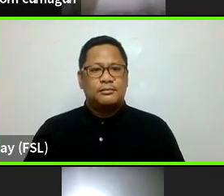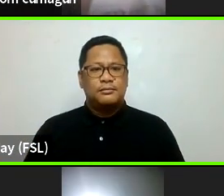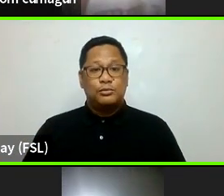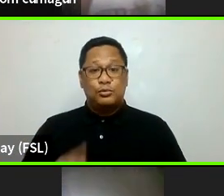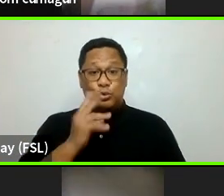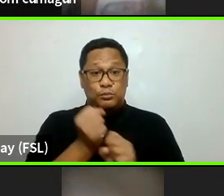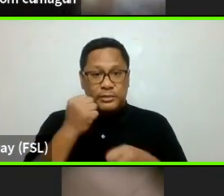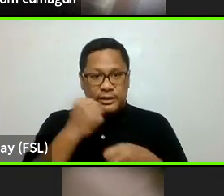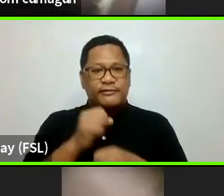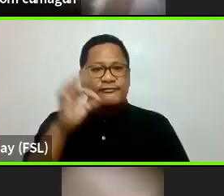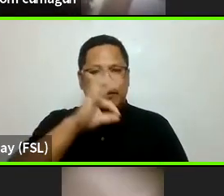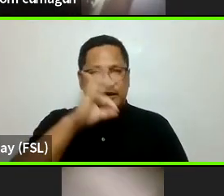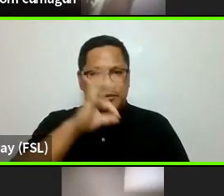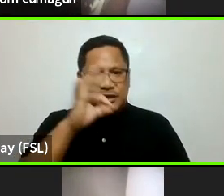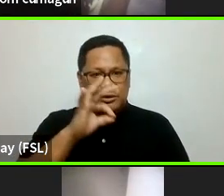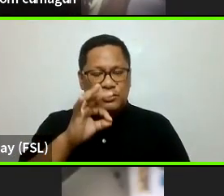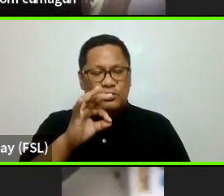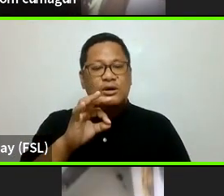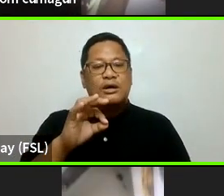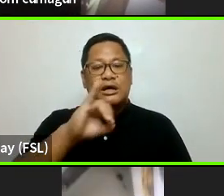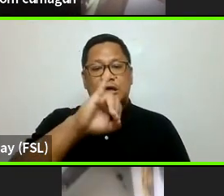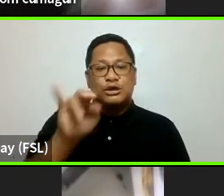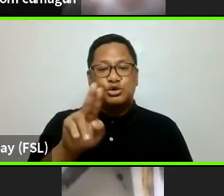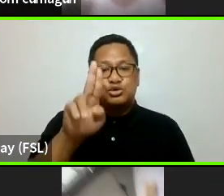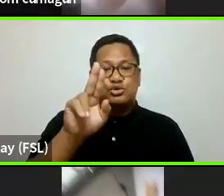Filipinos. Jesuit Communications.